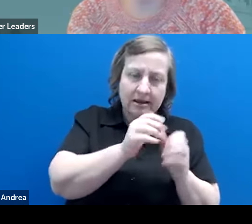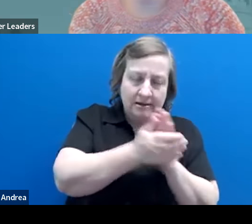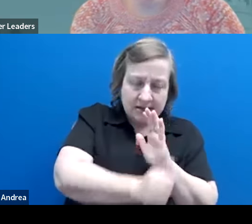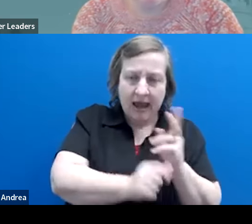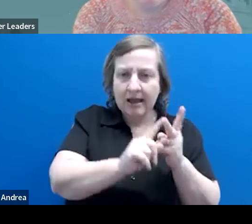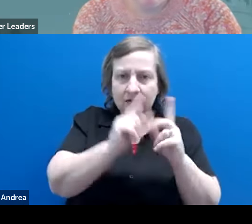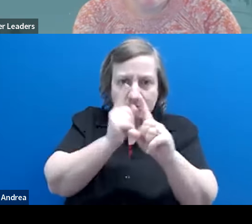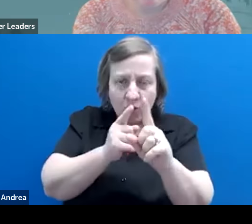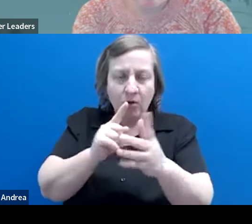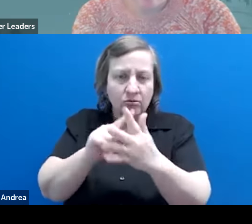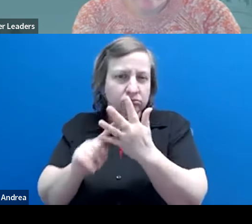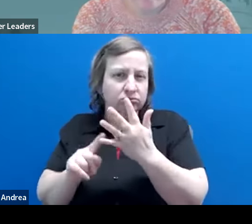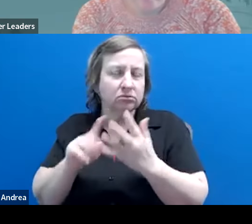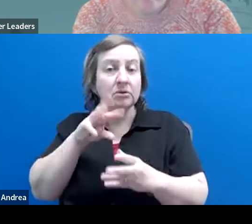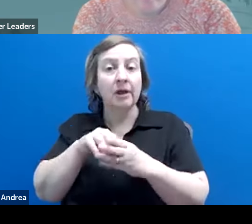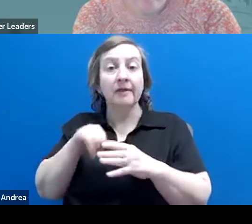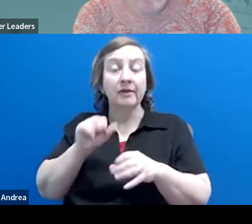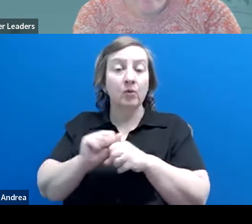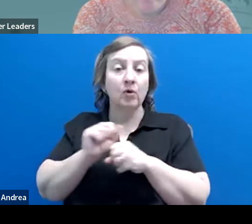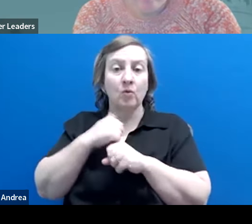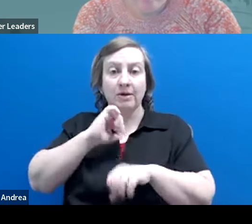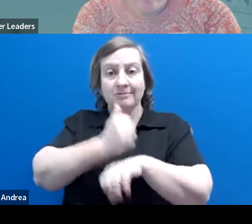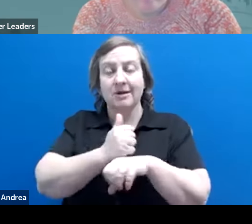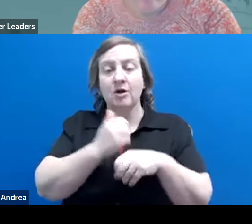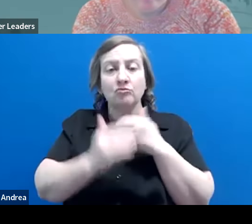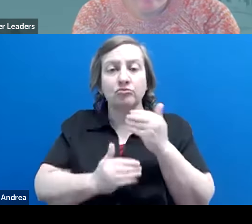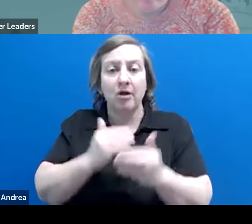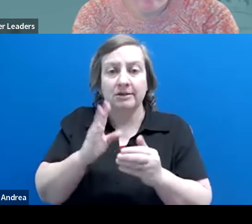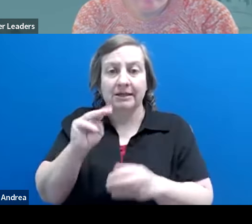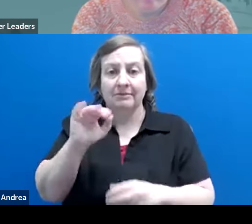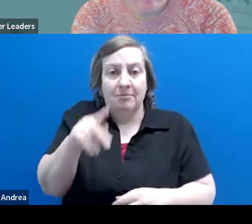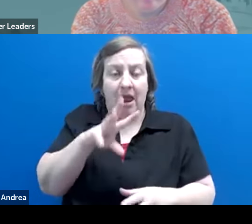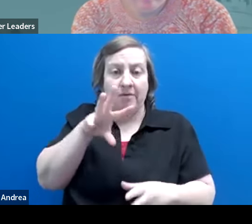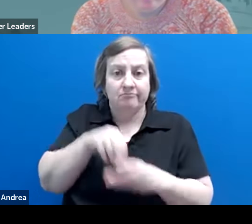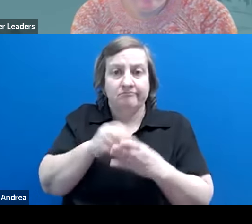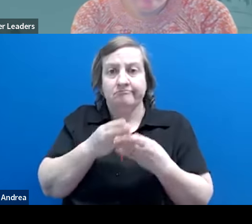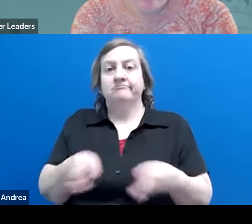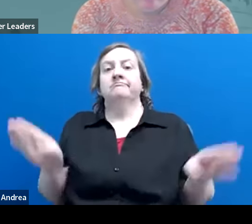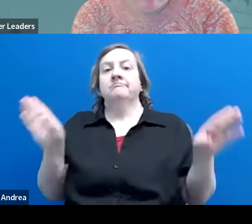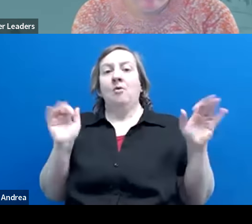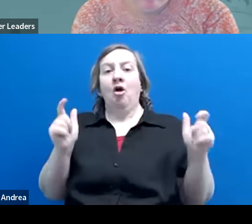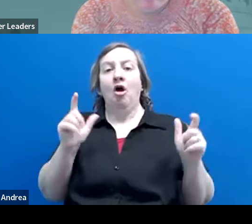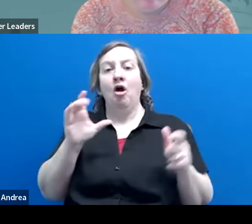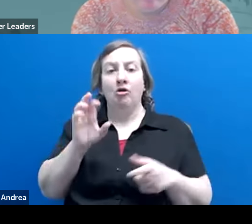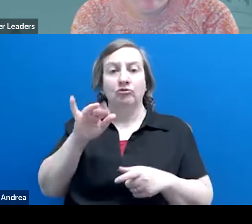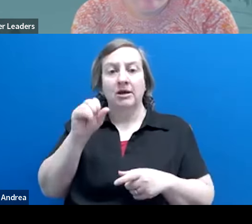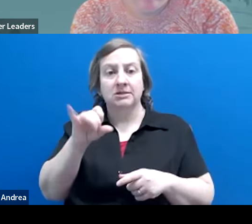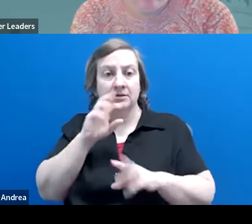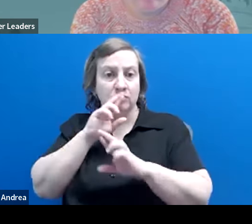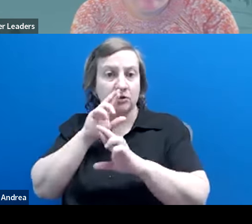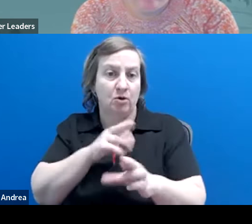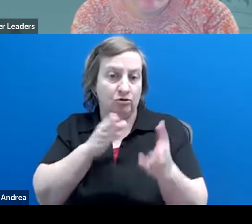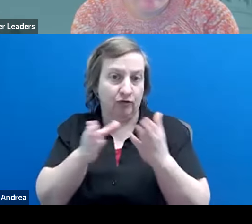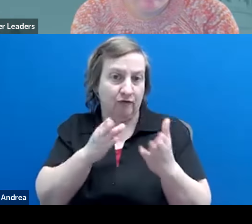of this work, we're developing a process map for the full continuum of crisis response services as framed by this work plan.